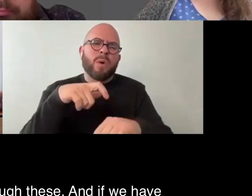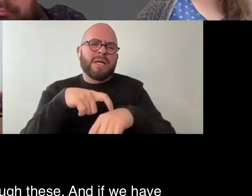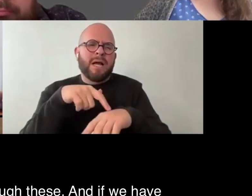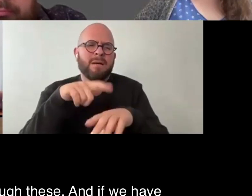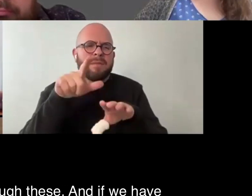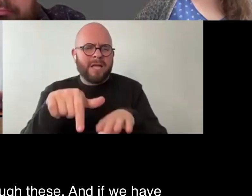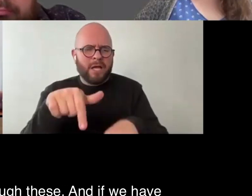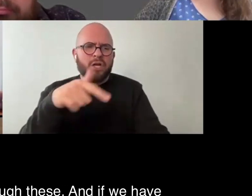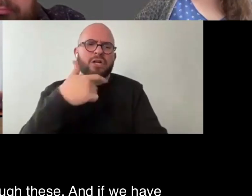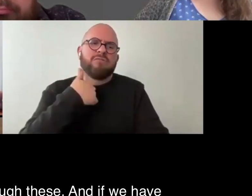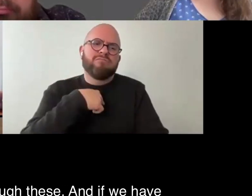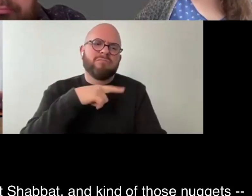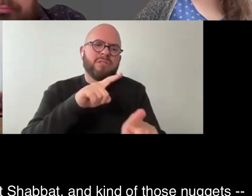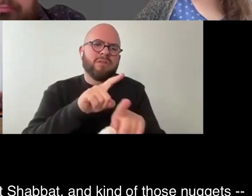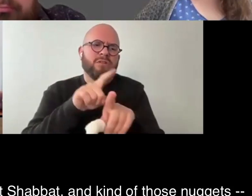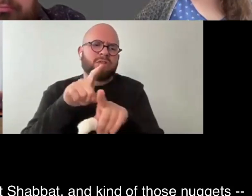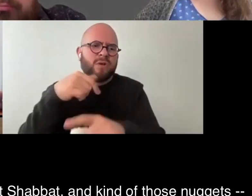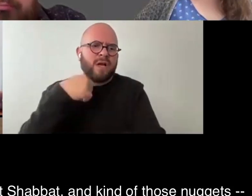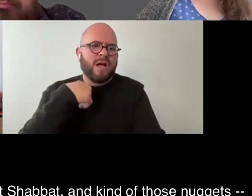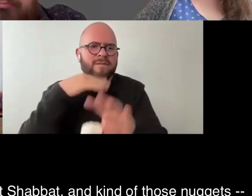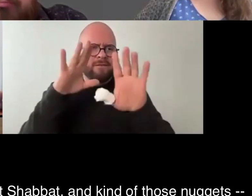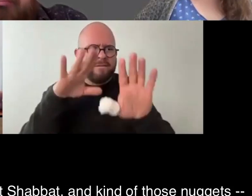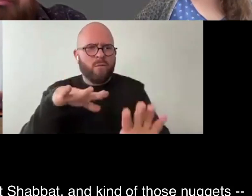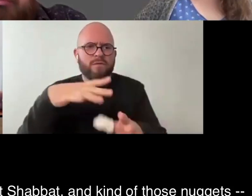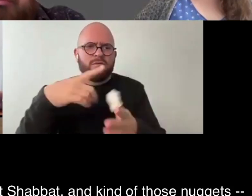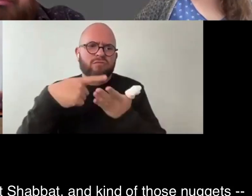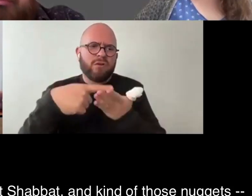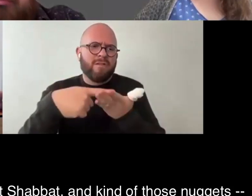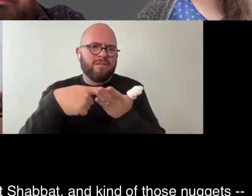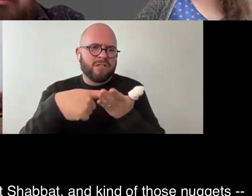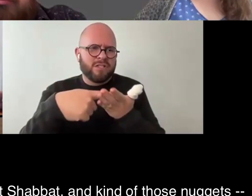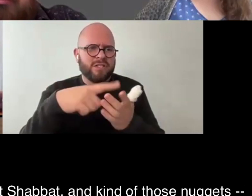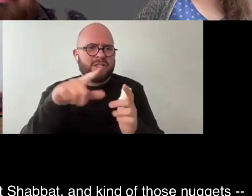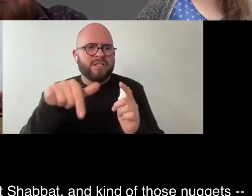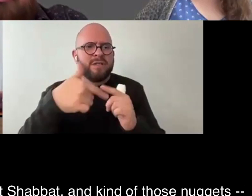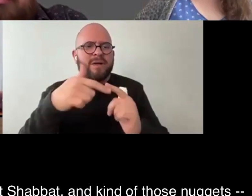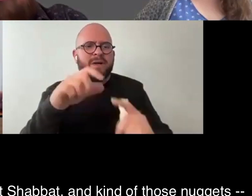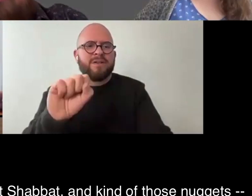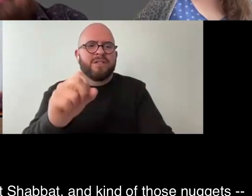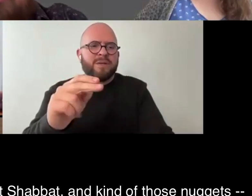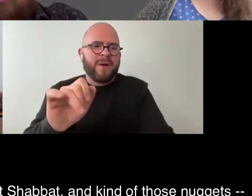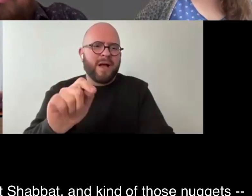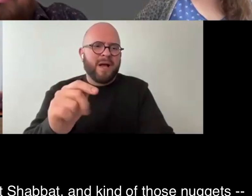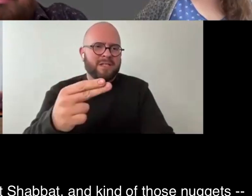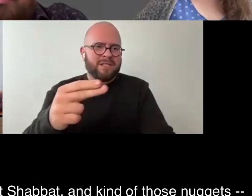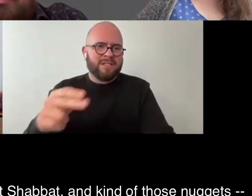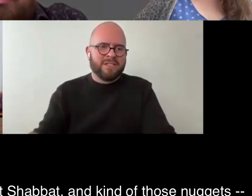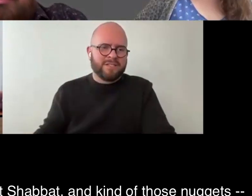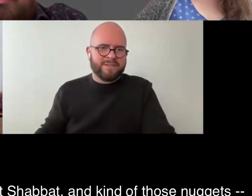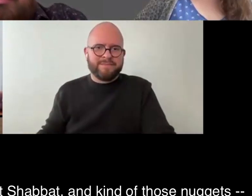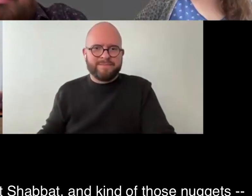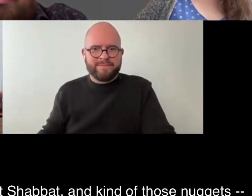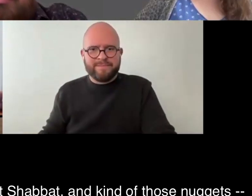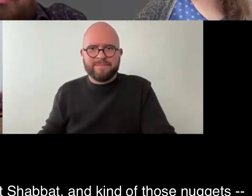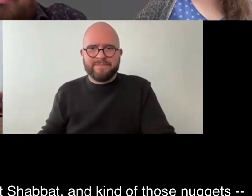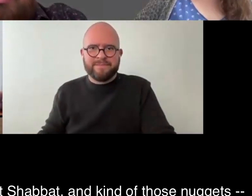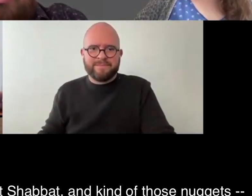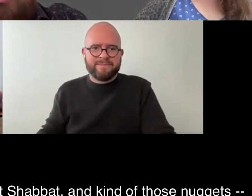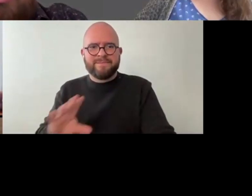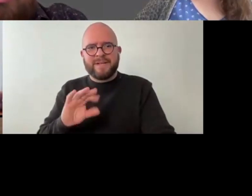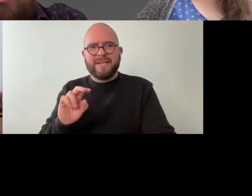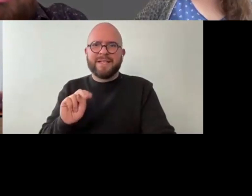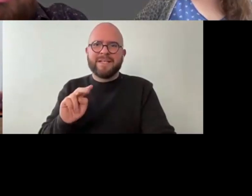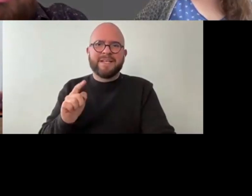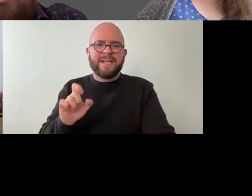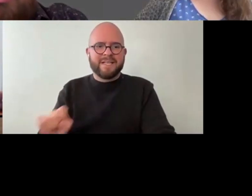have we've had a wonderful conversation before about Shabbat and kind of those nuggets